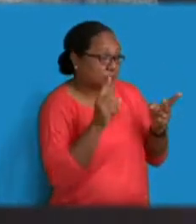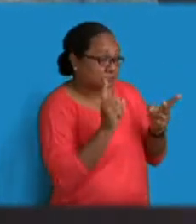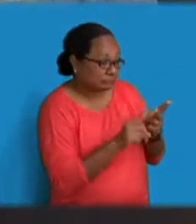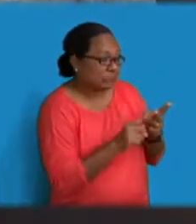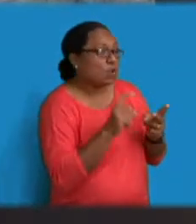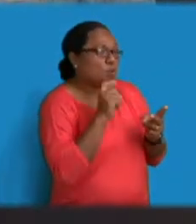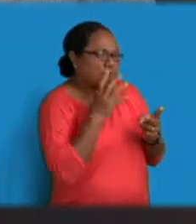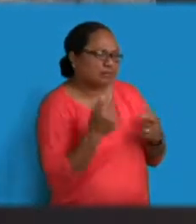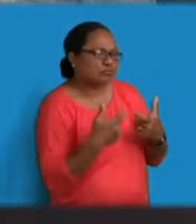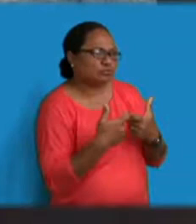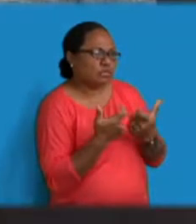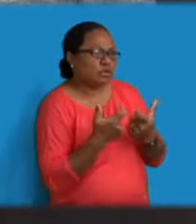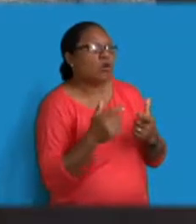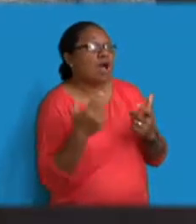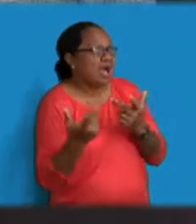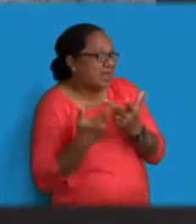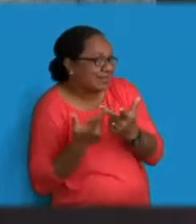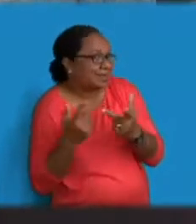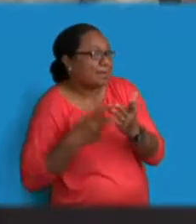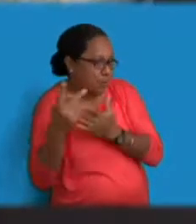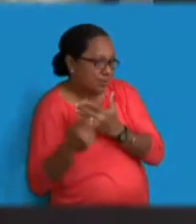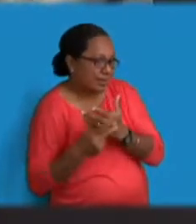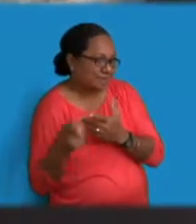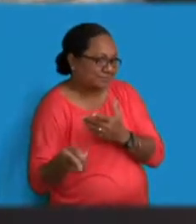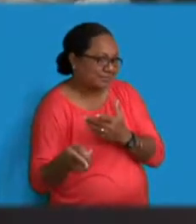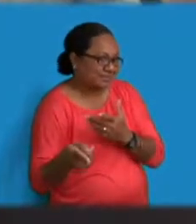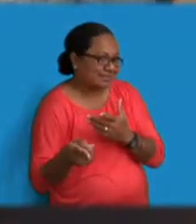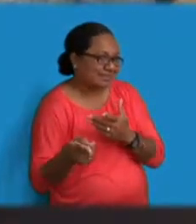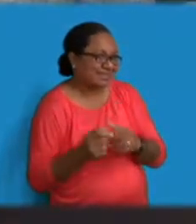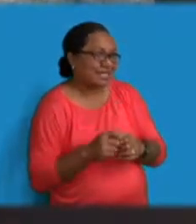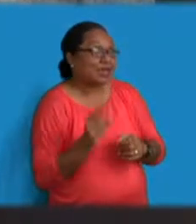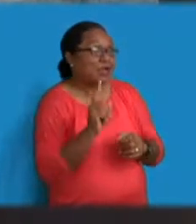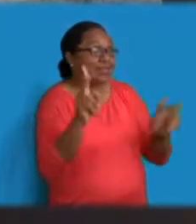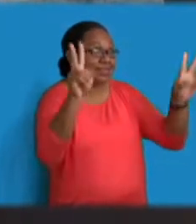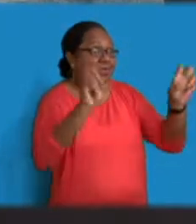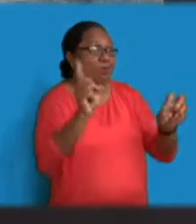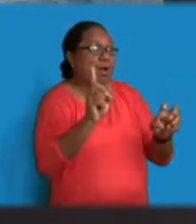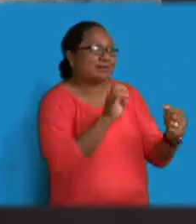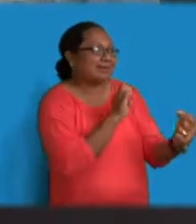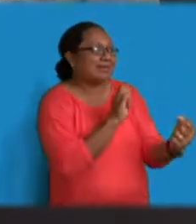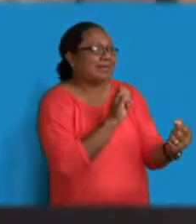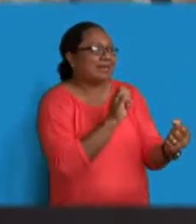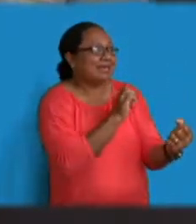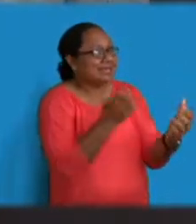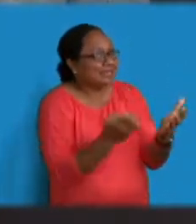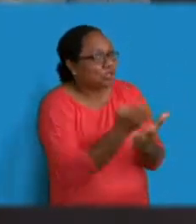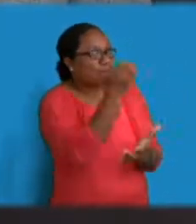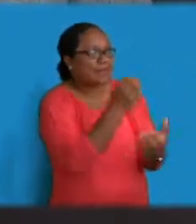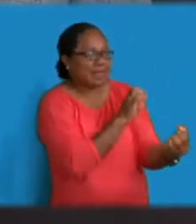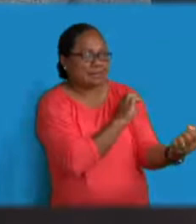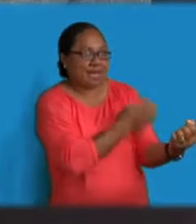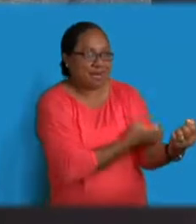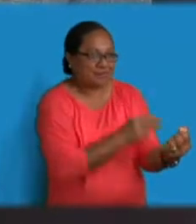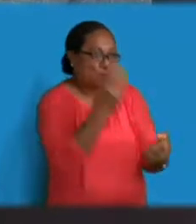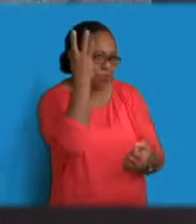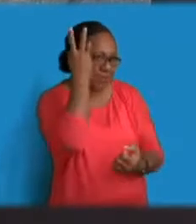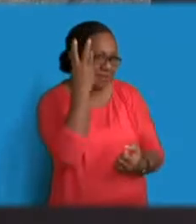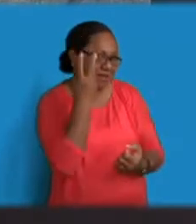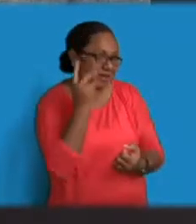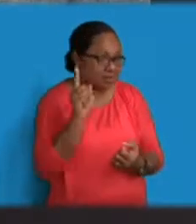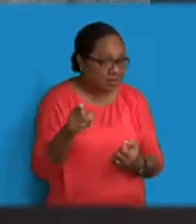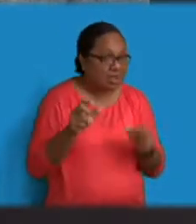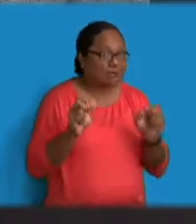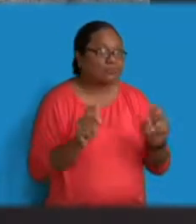events around the expo itself with the general theme of economic empowerment of women. That, again, is an opportunity